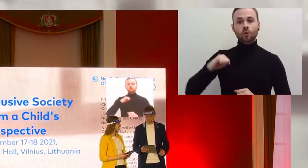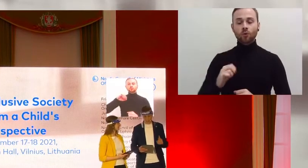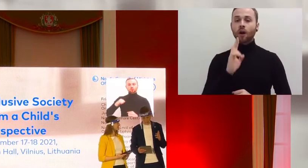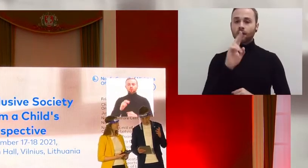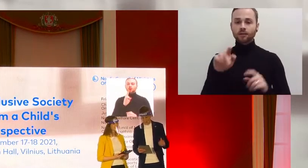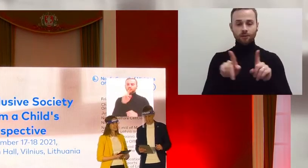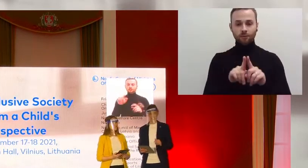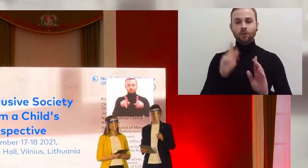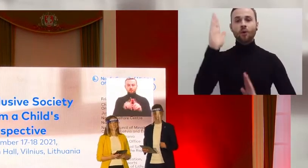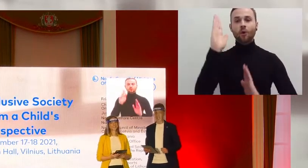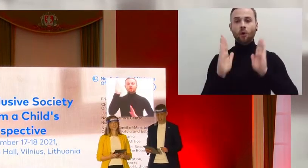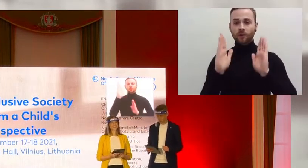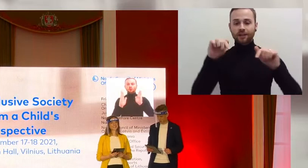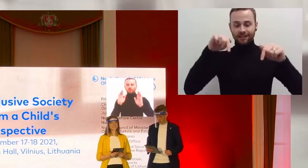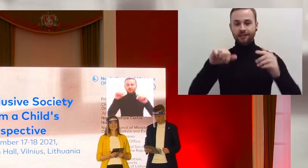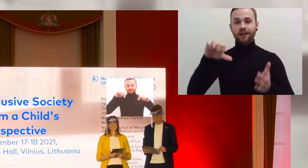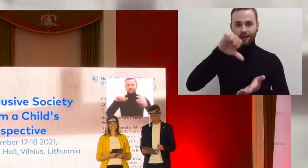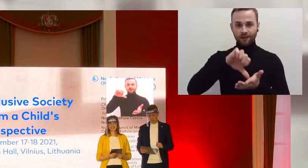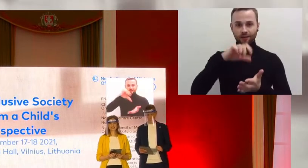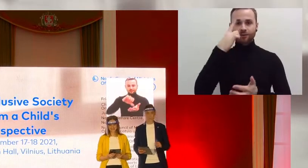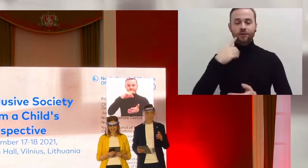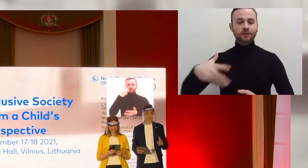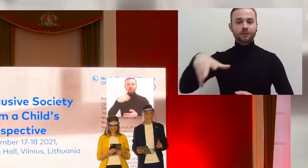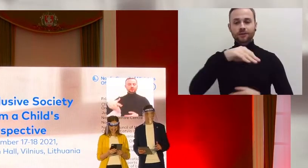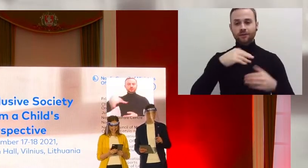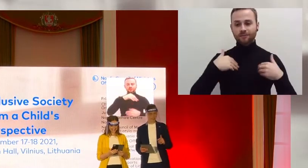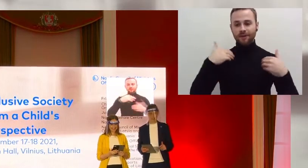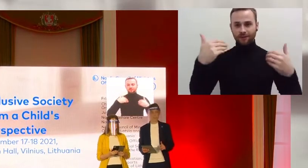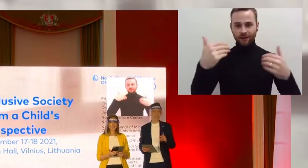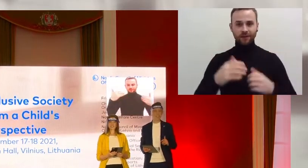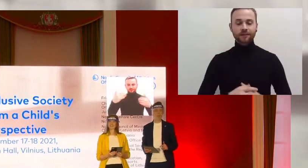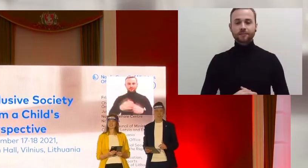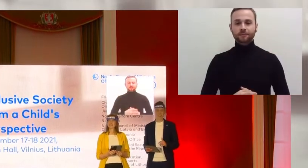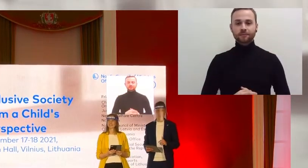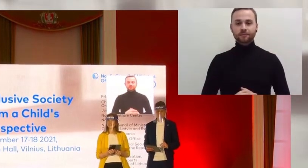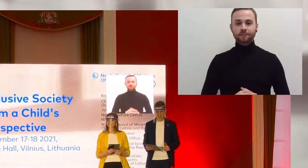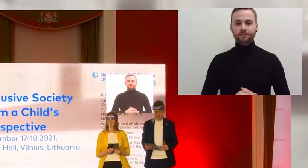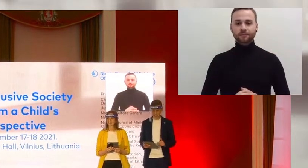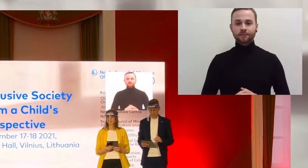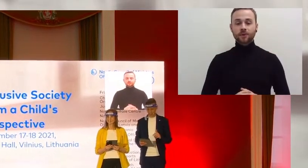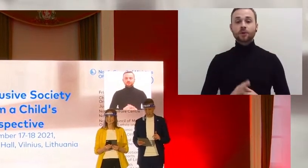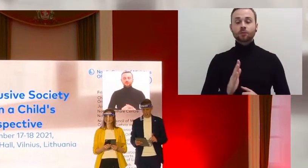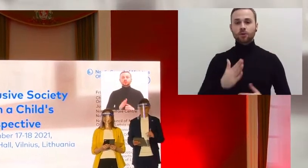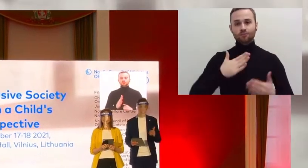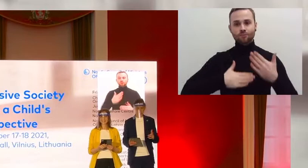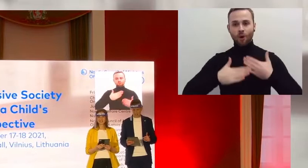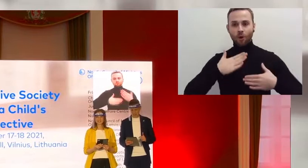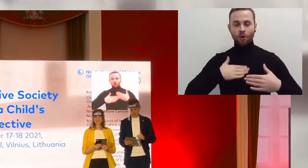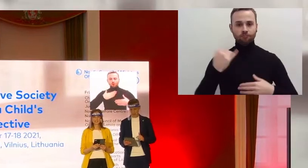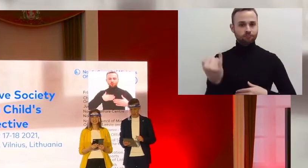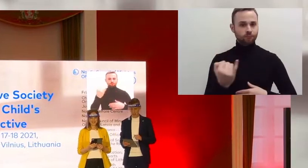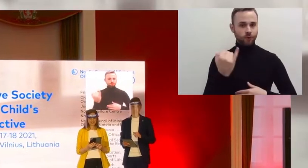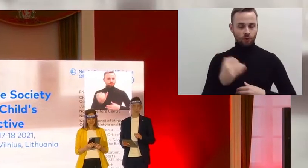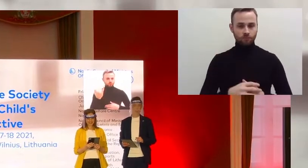Yes, indeed, an exciting journey awaits us, because for the first time, together with 8 Baltic and Nordic countries, we gather live